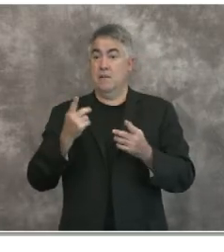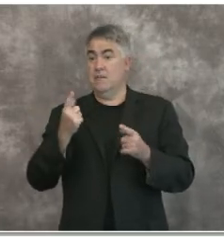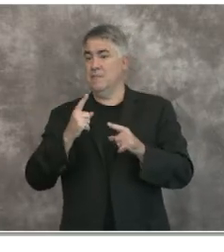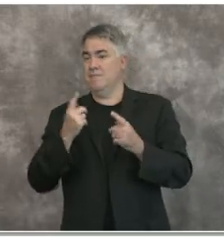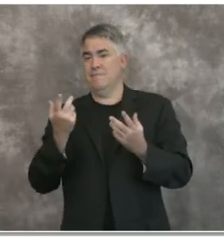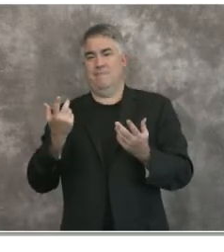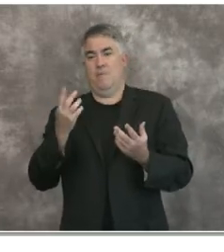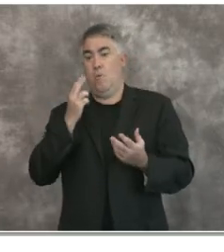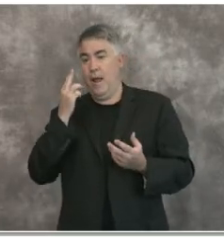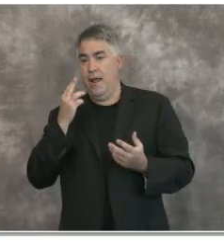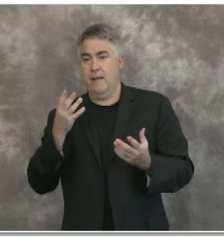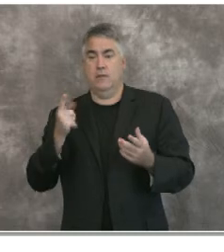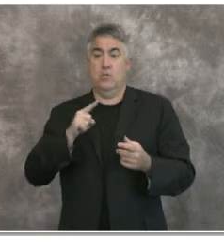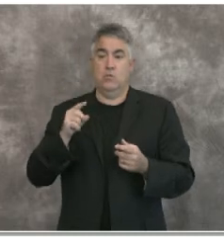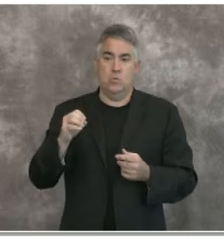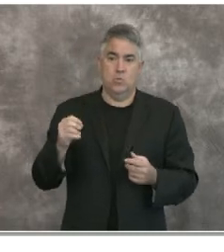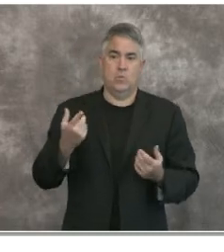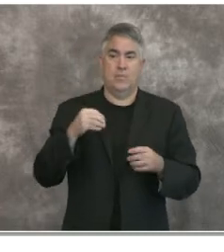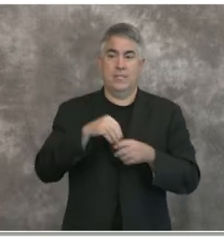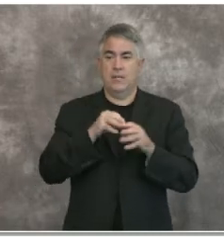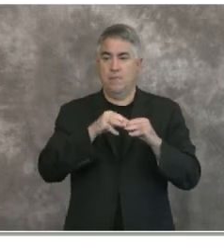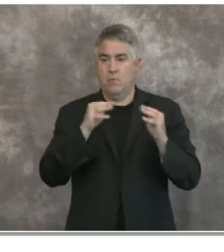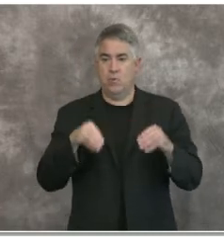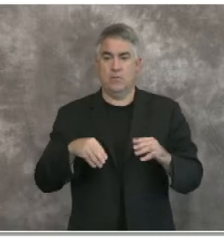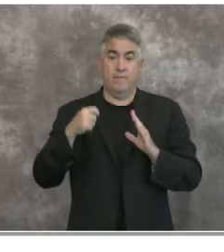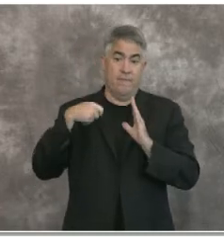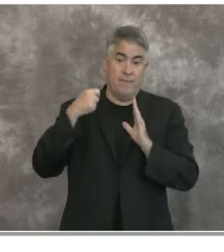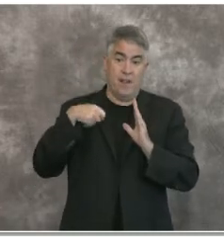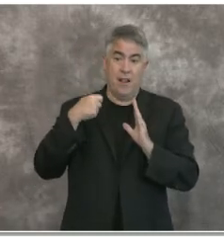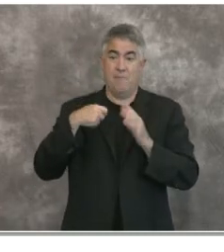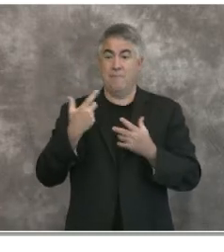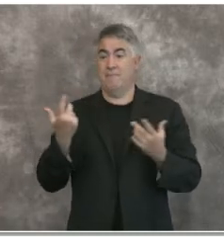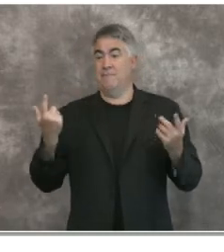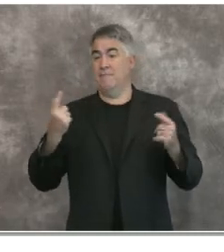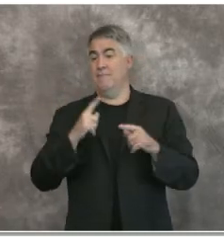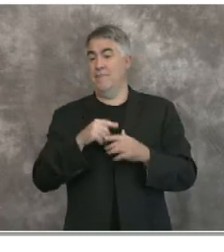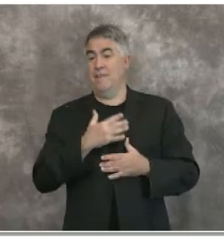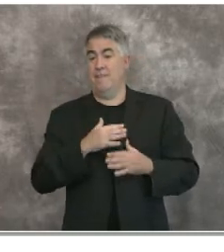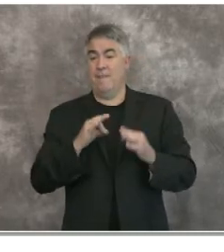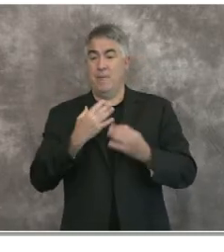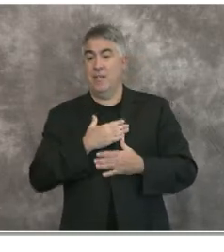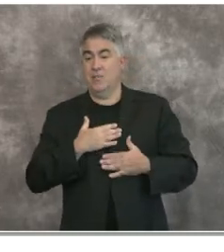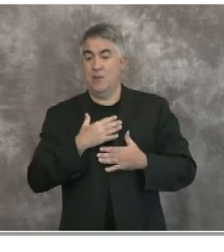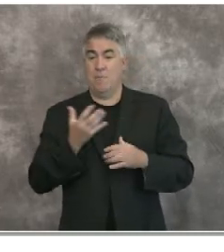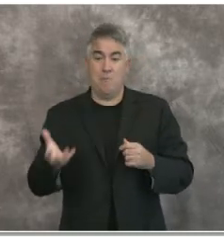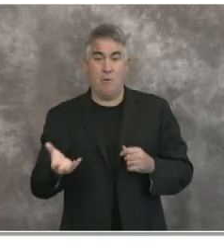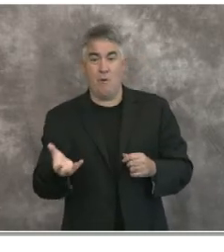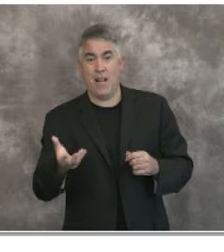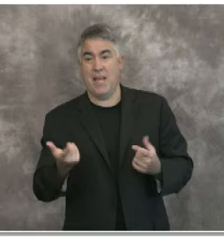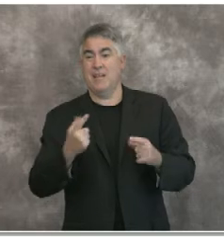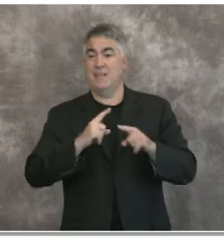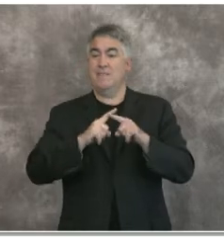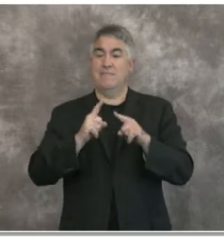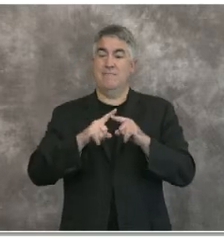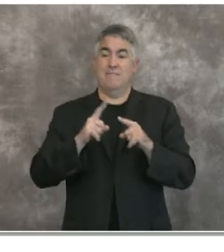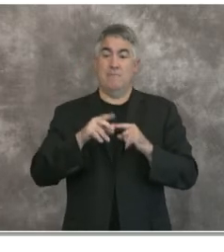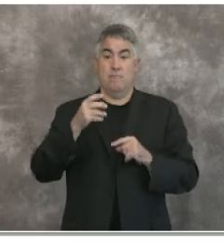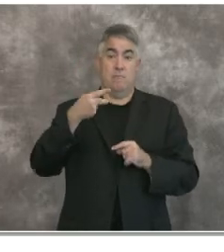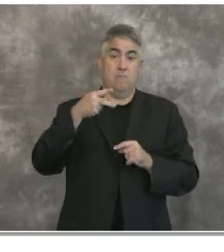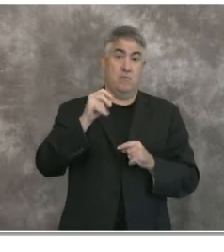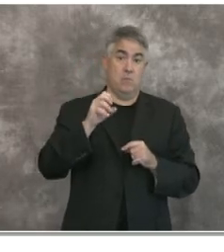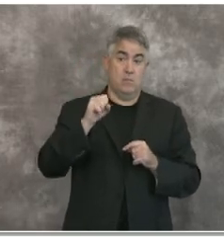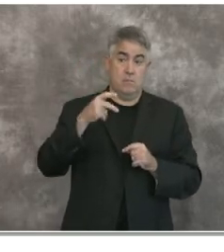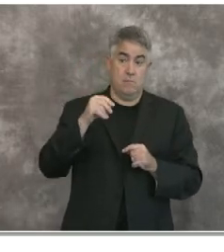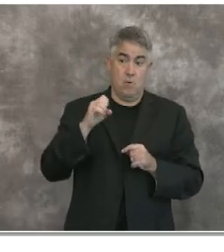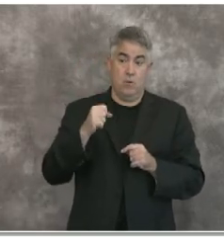framework, guidance around campgrounds, hotels, card rooms, family entertainment, bars and wineries, zoos, indoor museums, film